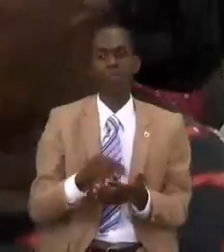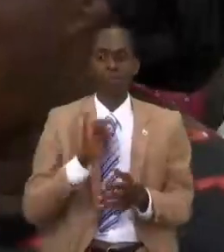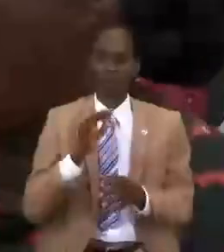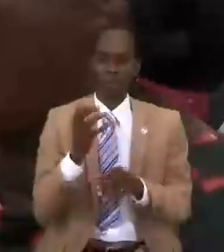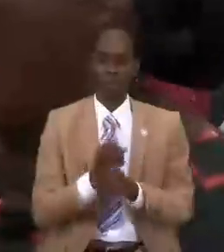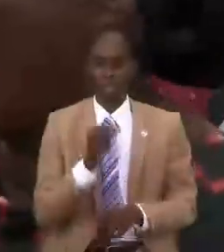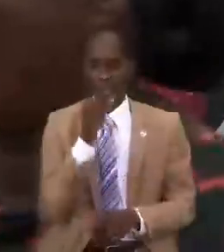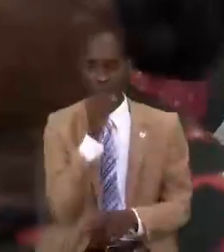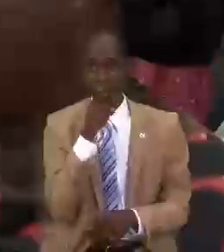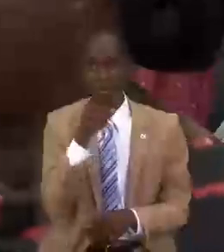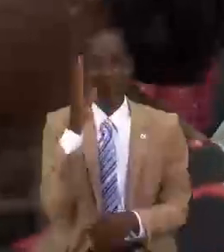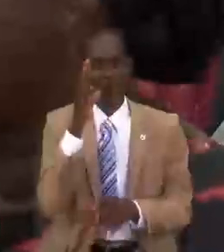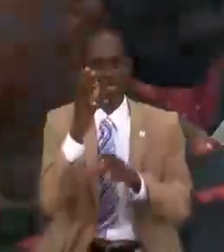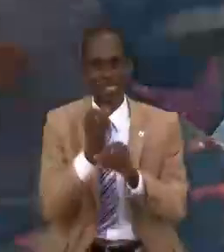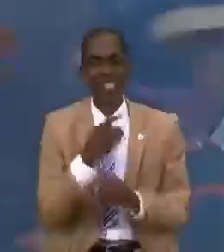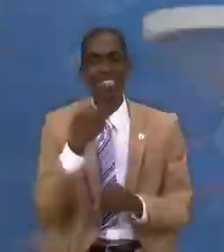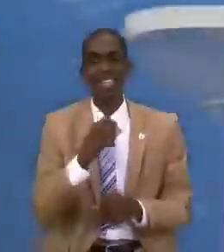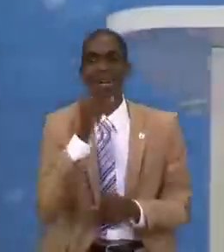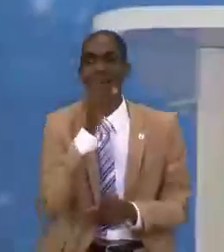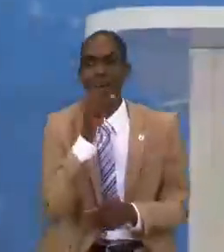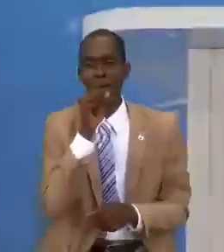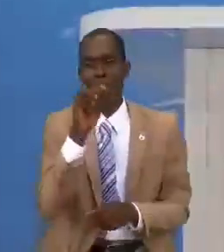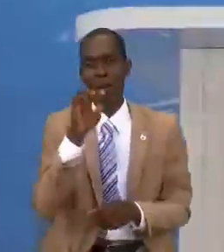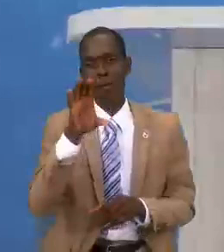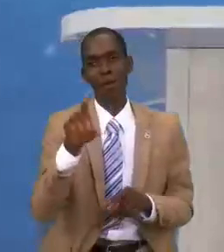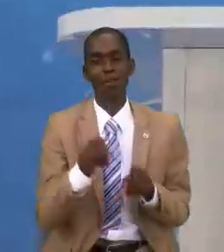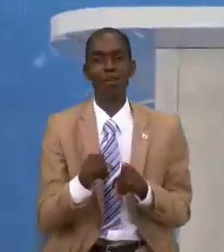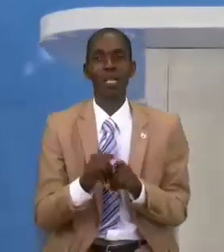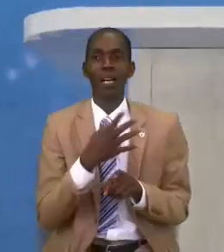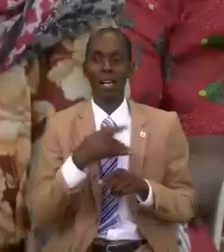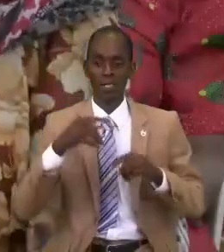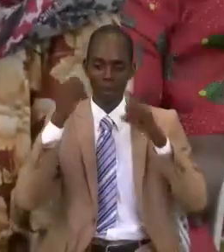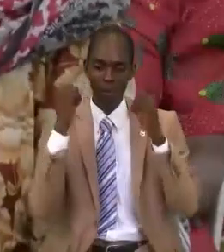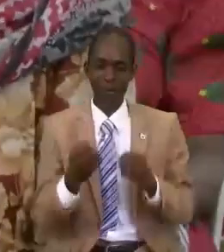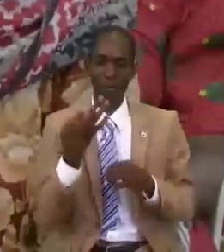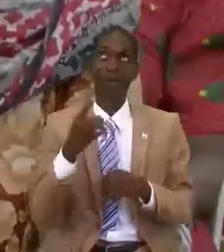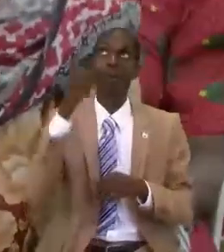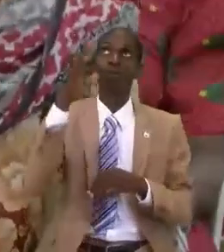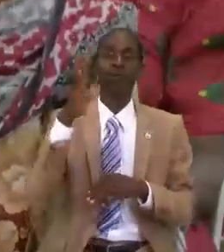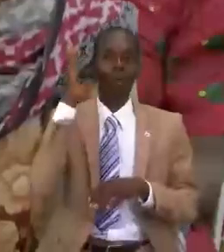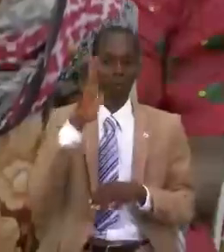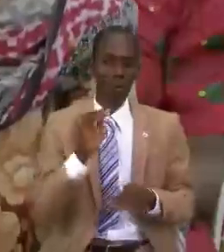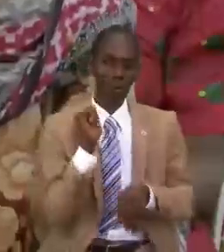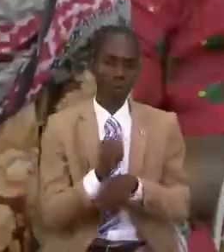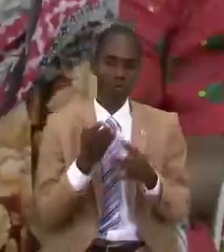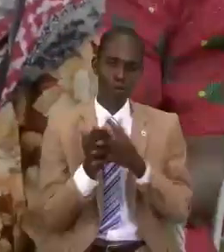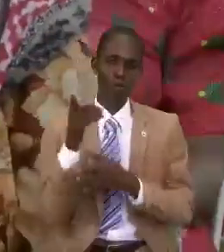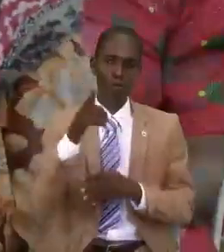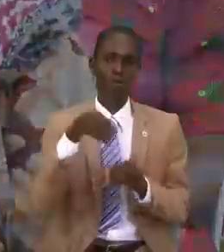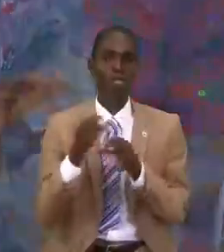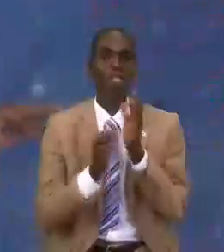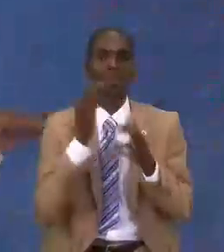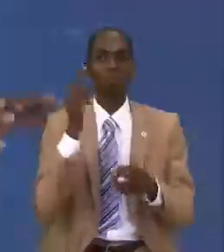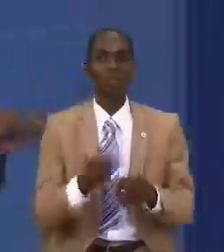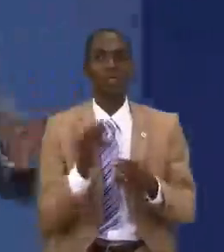the power of God will manifest through you in Jesus' name. Yeah. And then I preach.